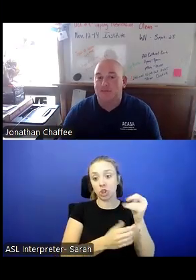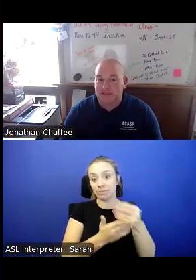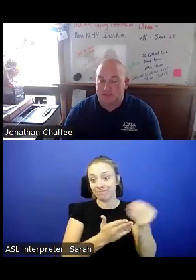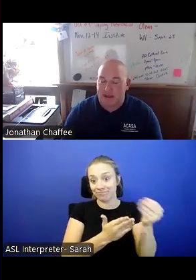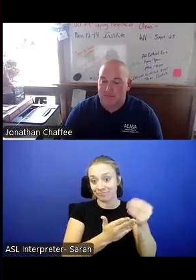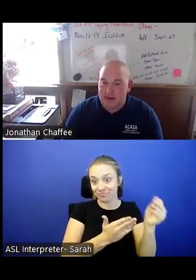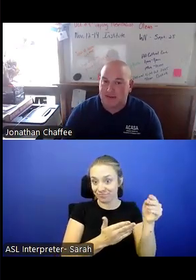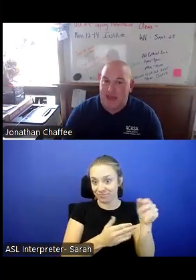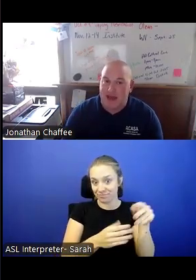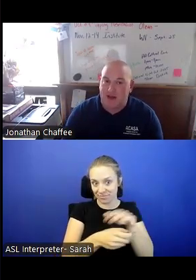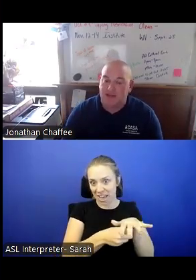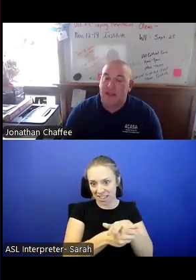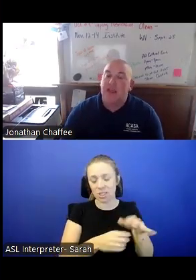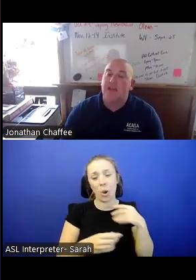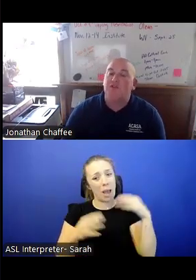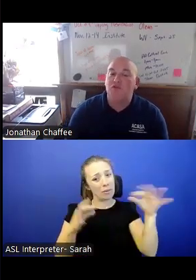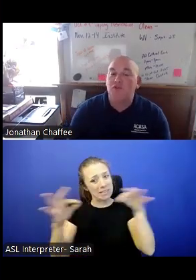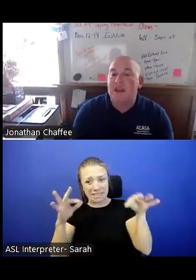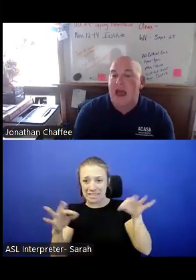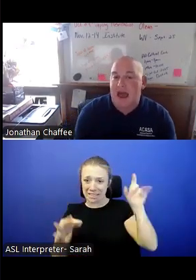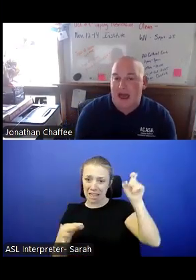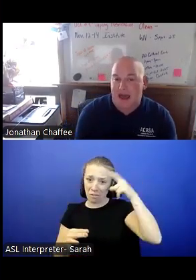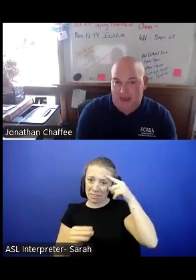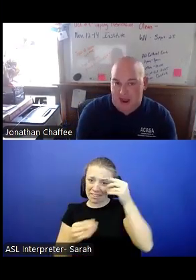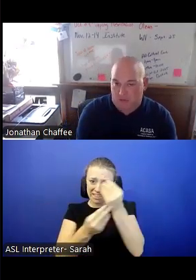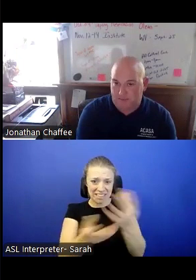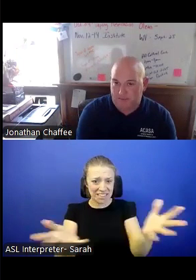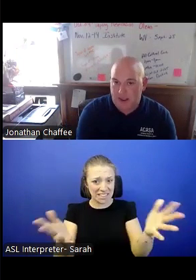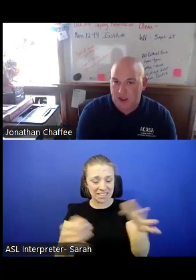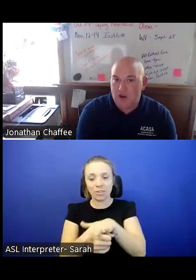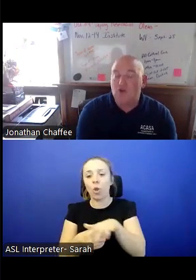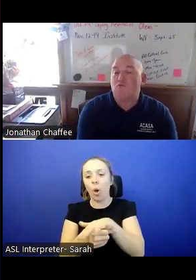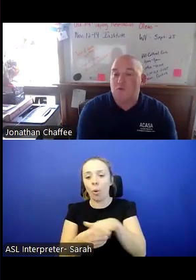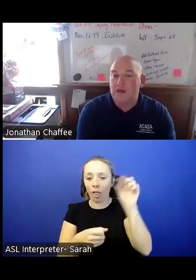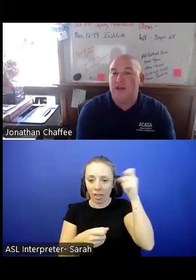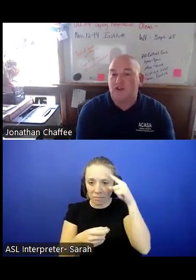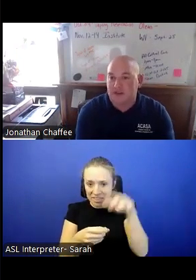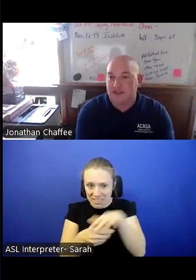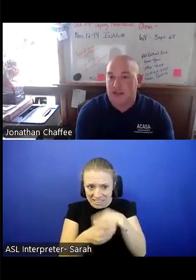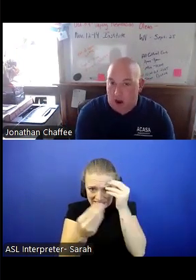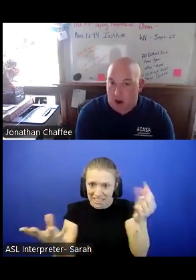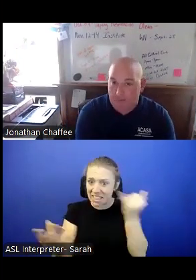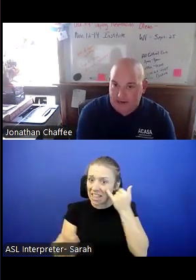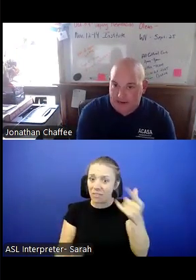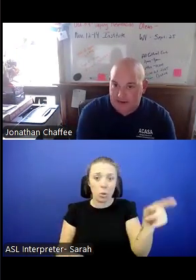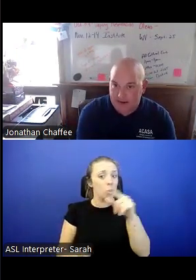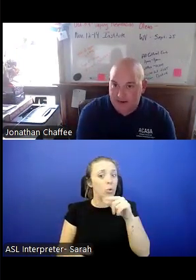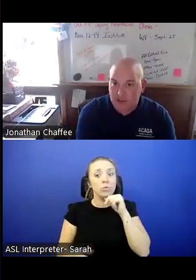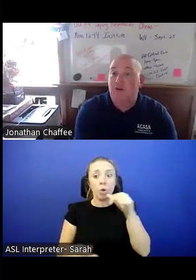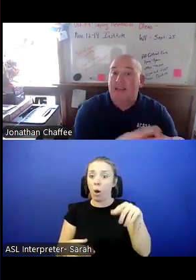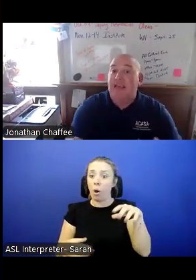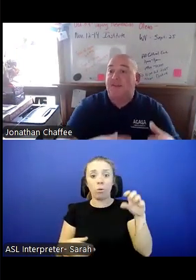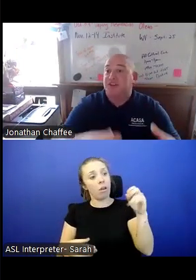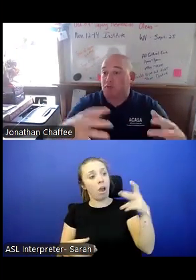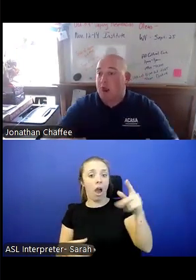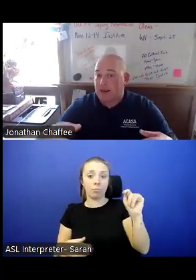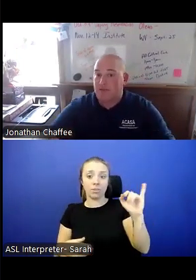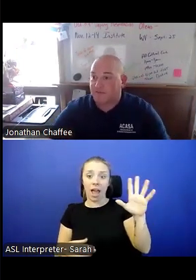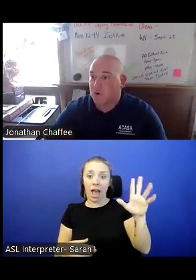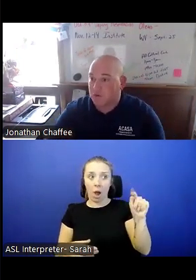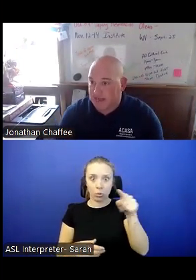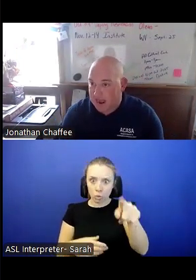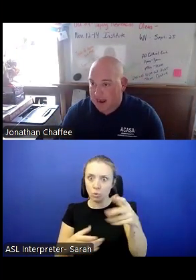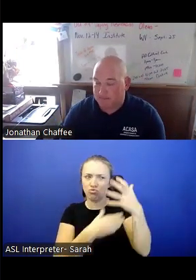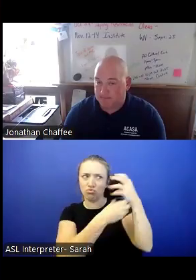to these municipalities, if you do not opt out, you're really trusting Albany to get this right